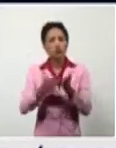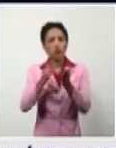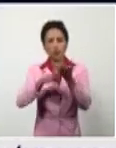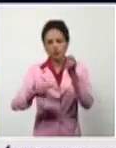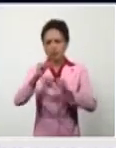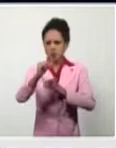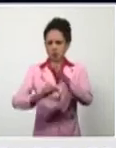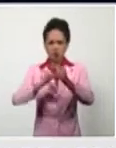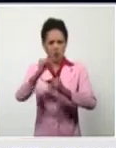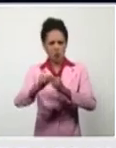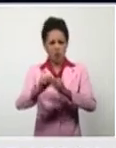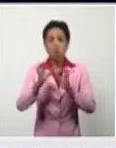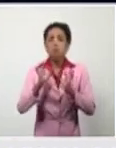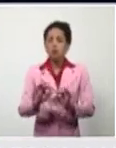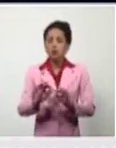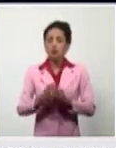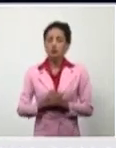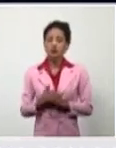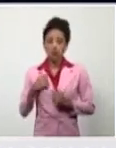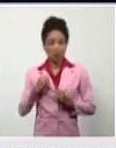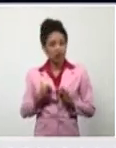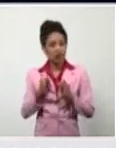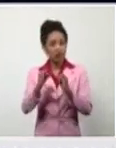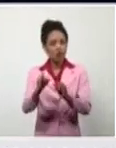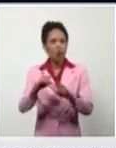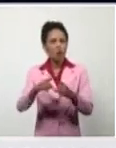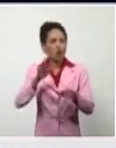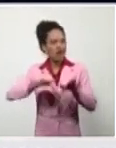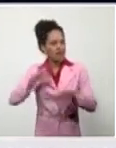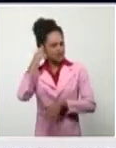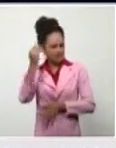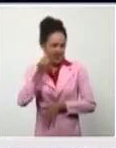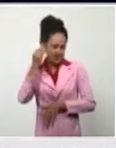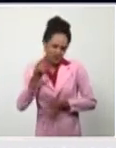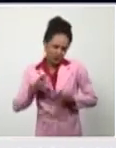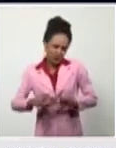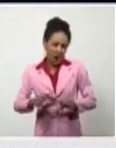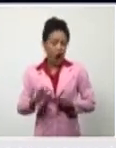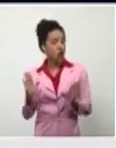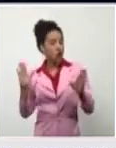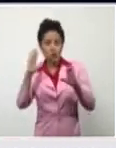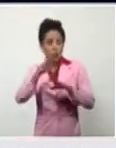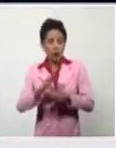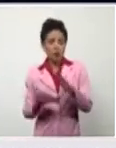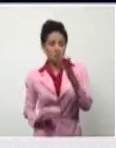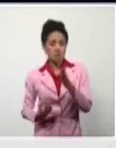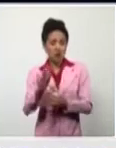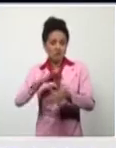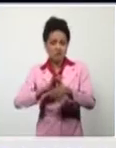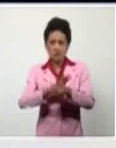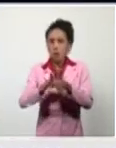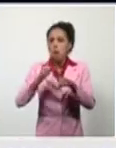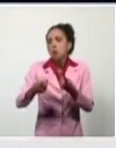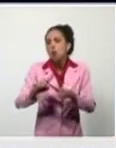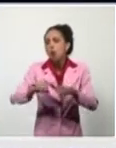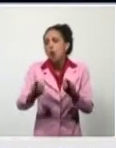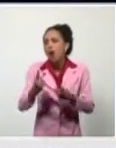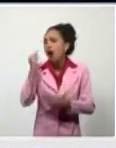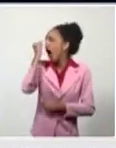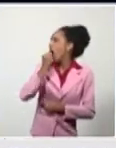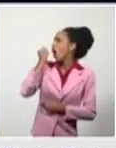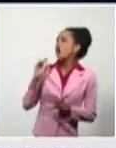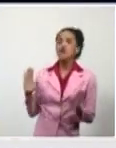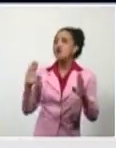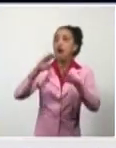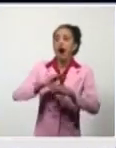processed samples. I say this because some people say that there are no cases because no samples are tested in